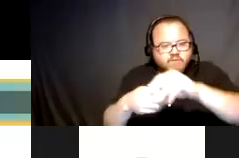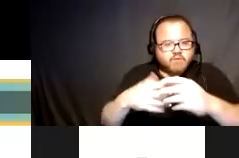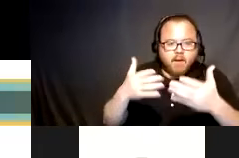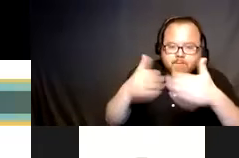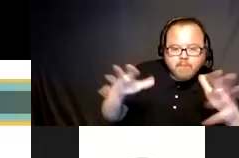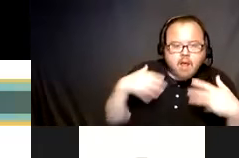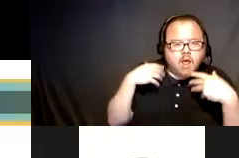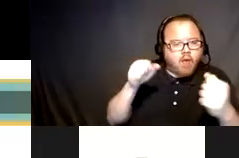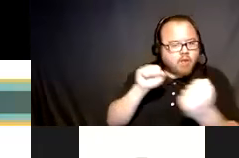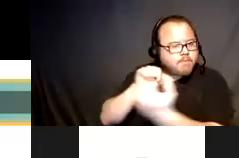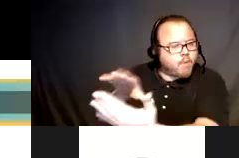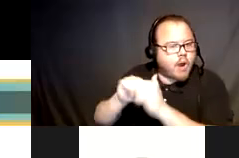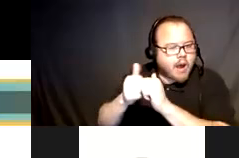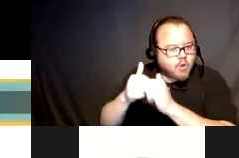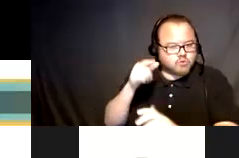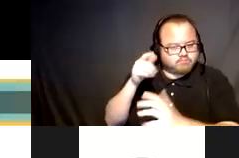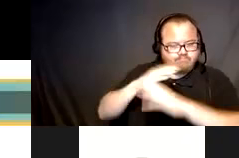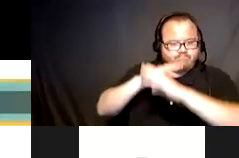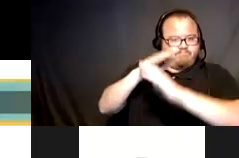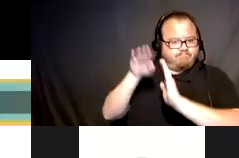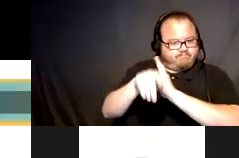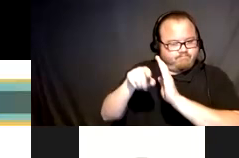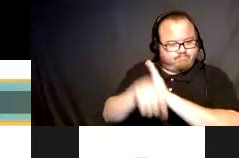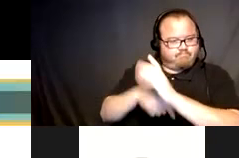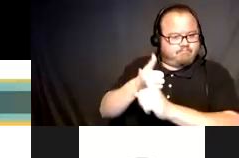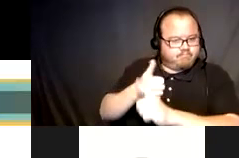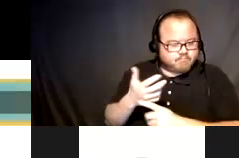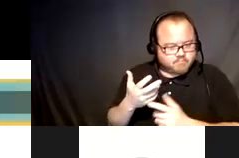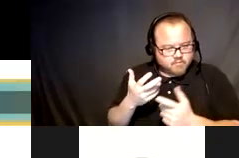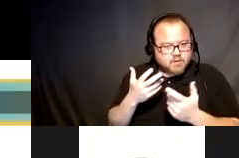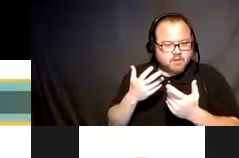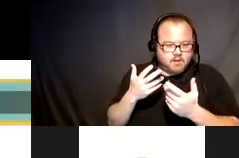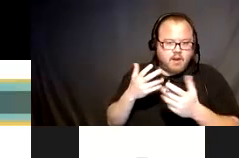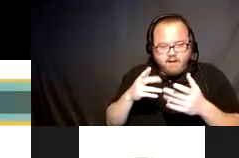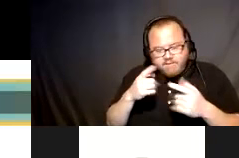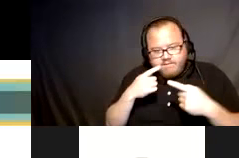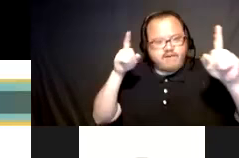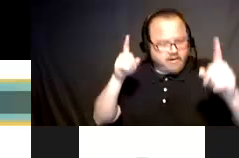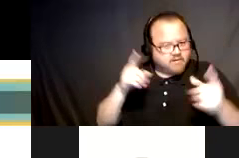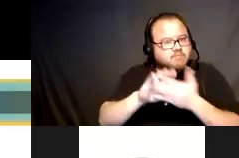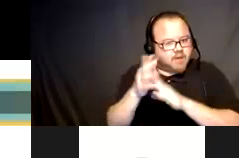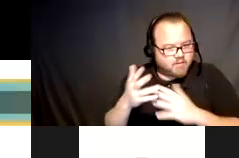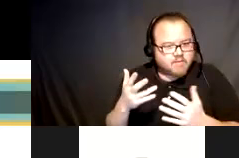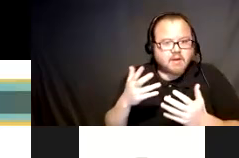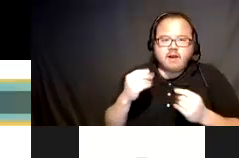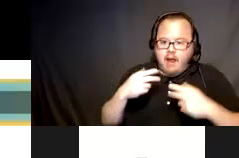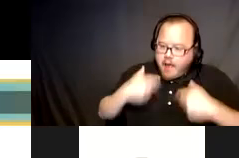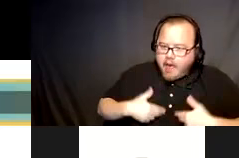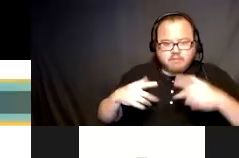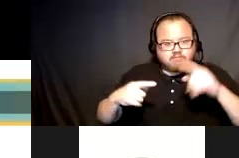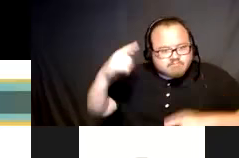to suicide prevention emphasizes early intervention and effective crisis response and addresses health disparities and